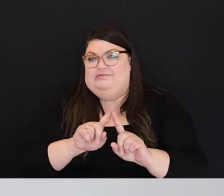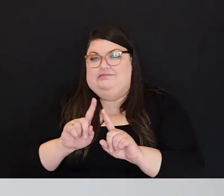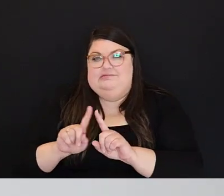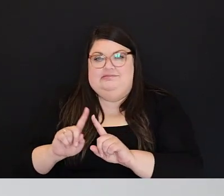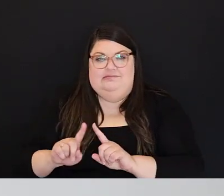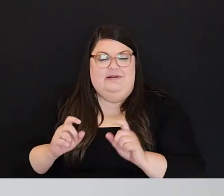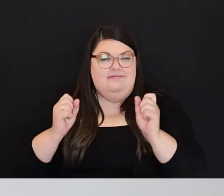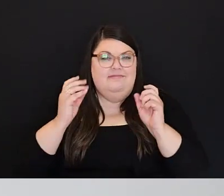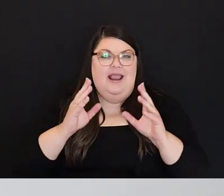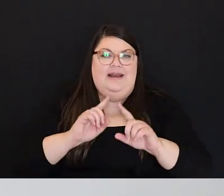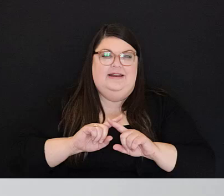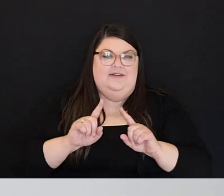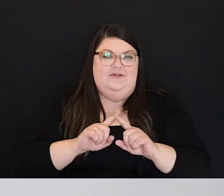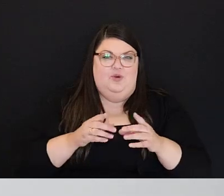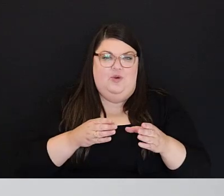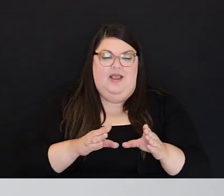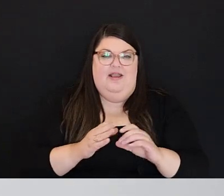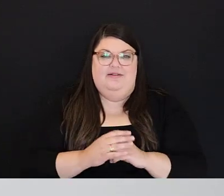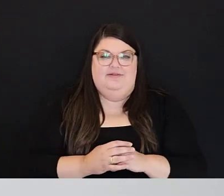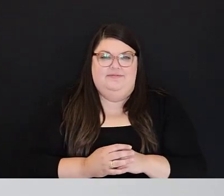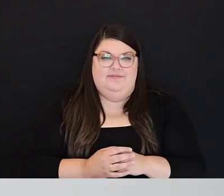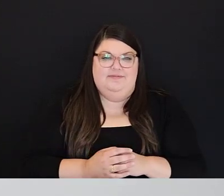in countless ways in which these